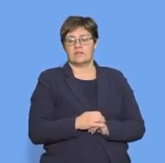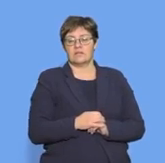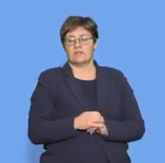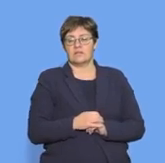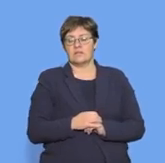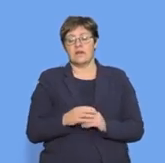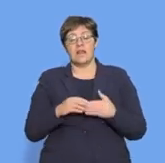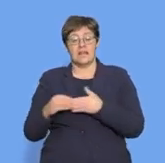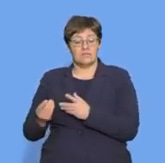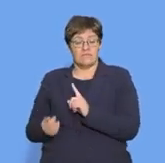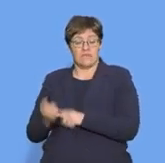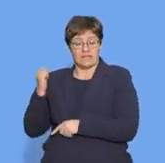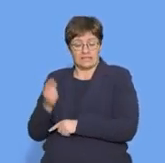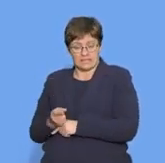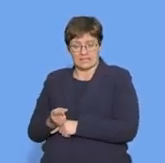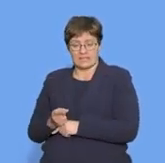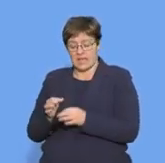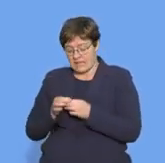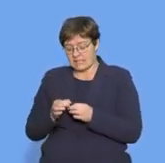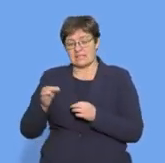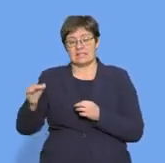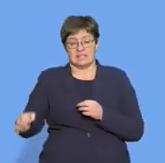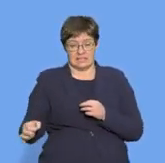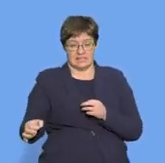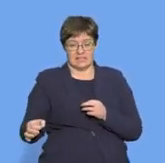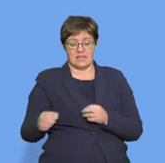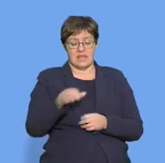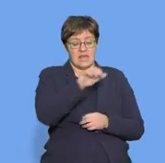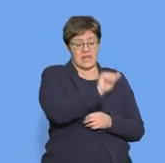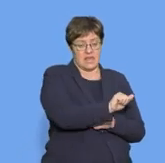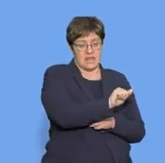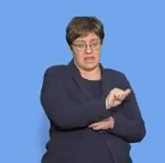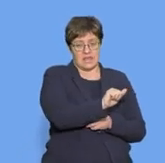will then need us to find the distance of